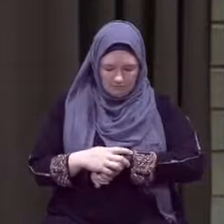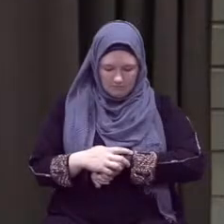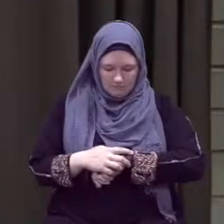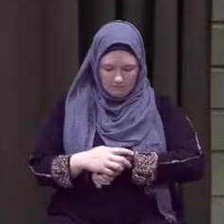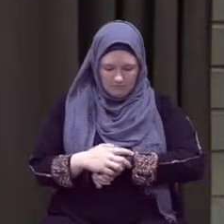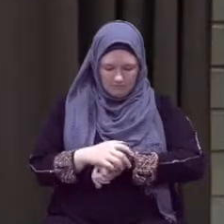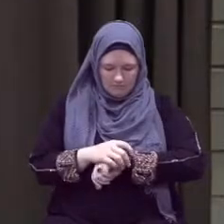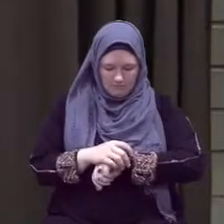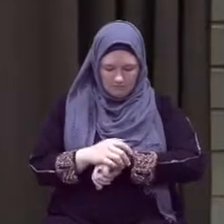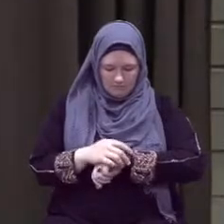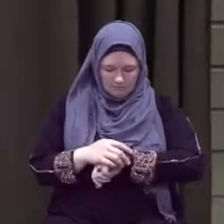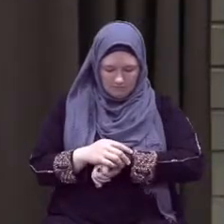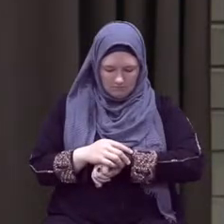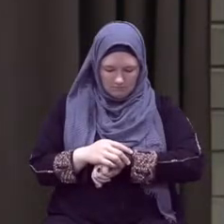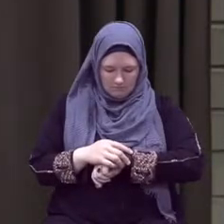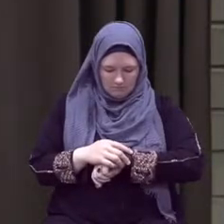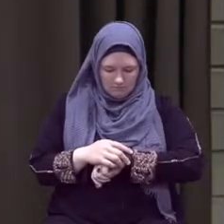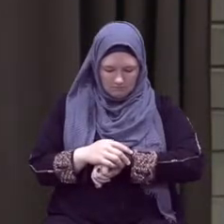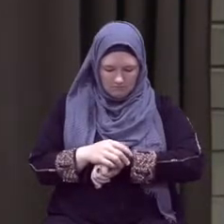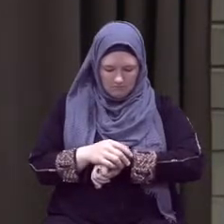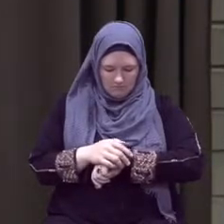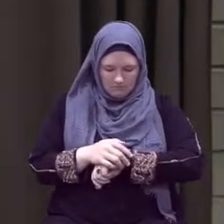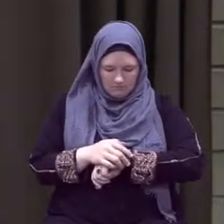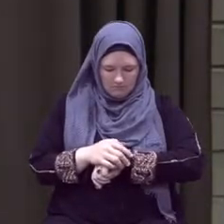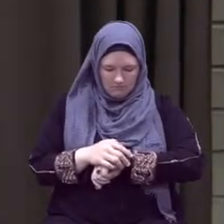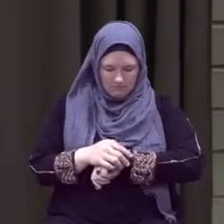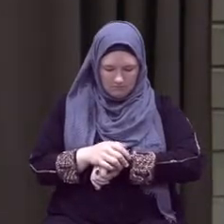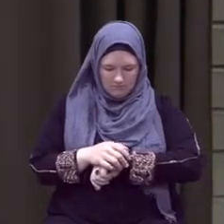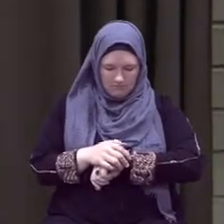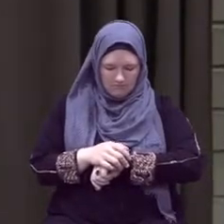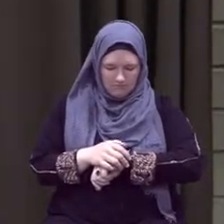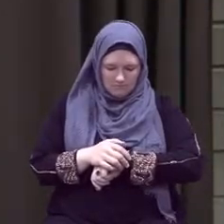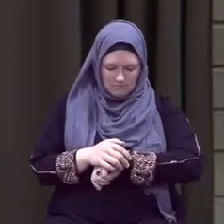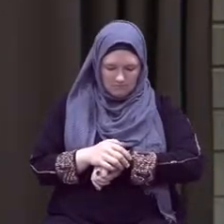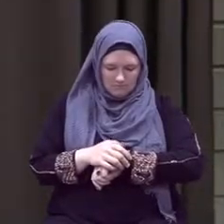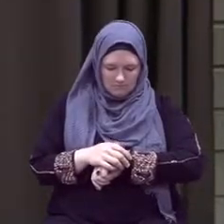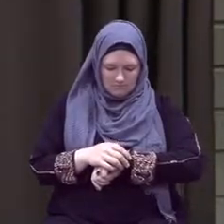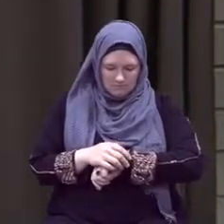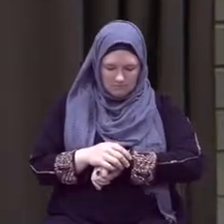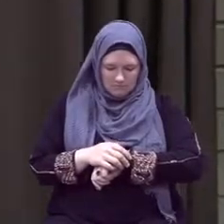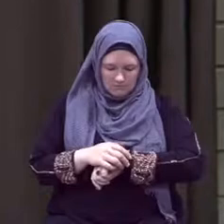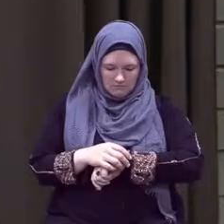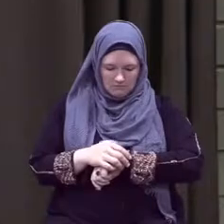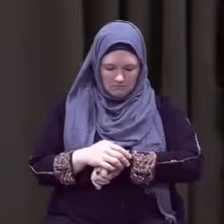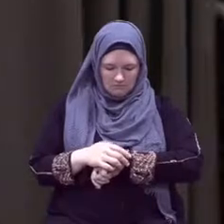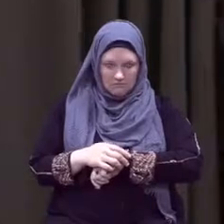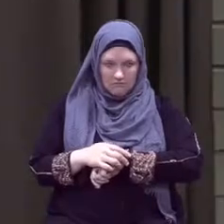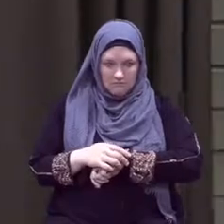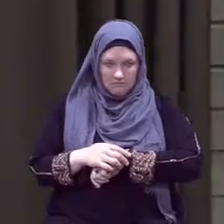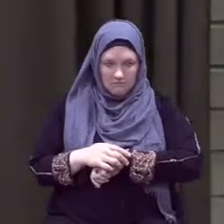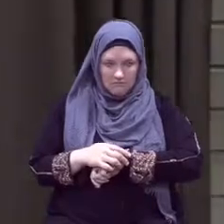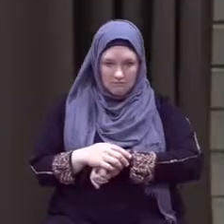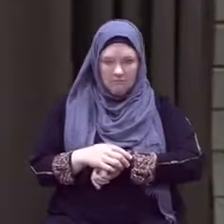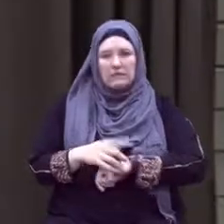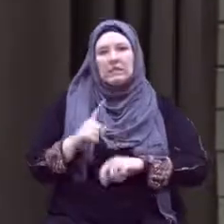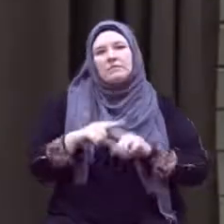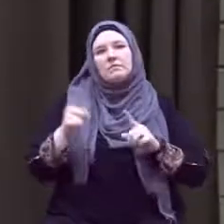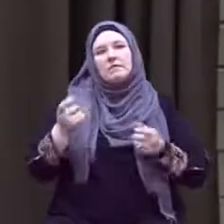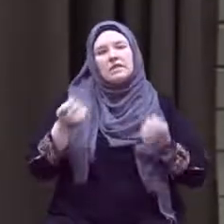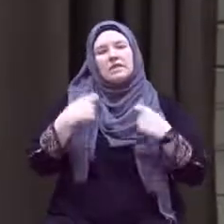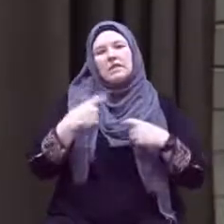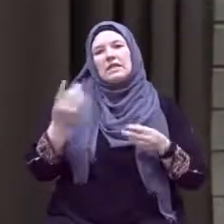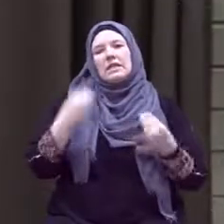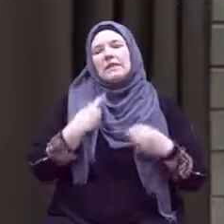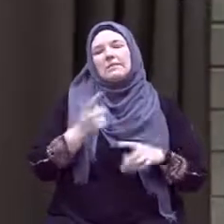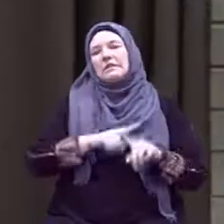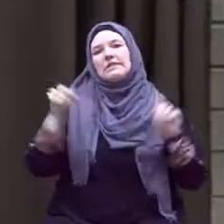Don't go back to the days of pre-Islamic jahiliyyah and kufr. Can someone get me a different mic? This one is breaking